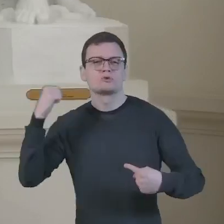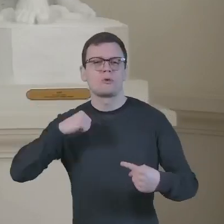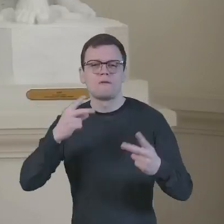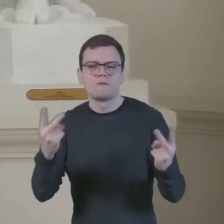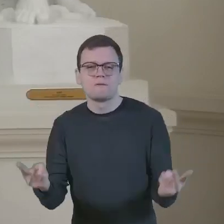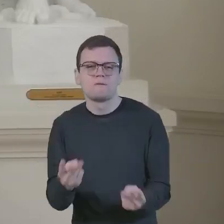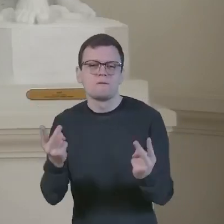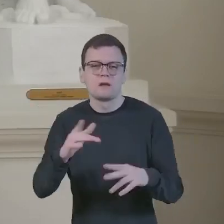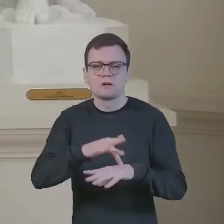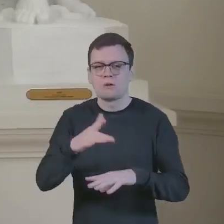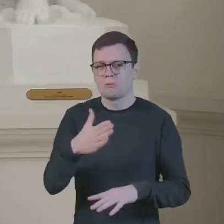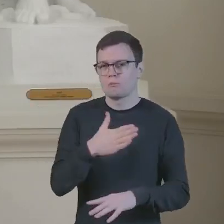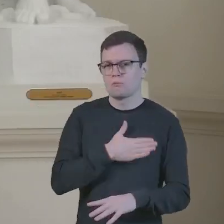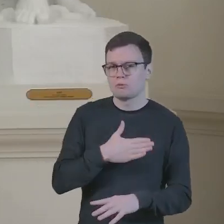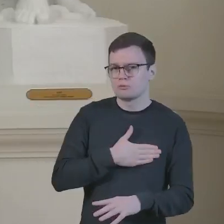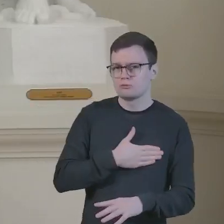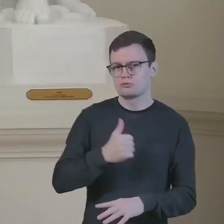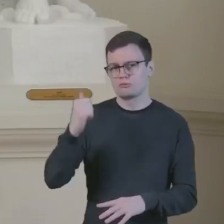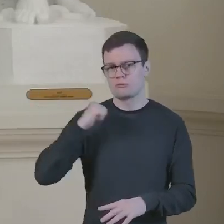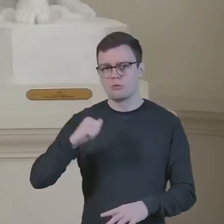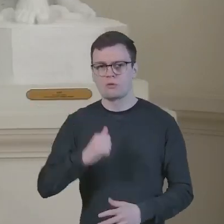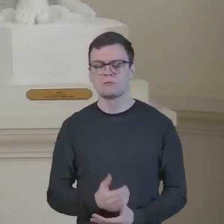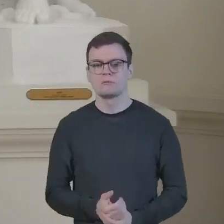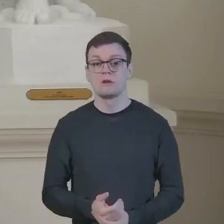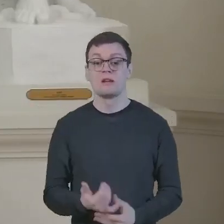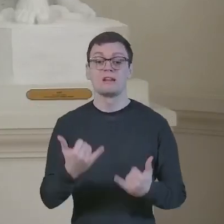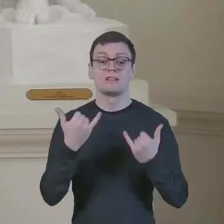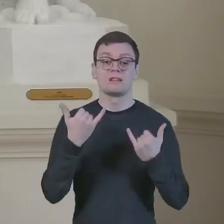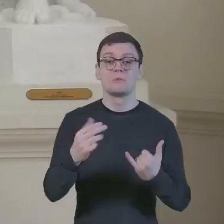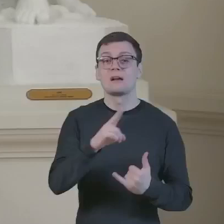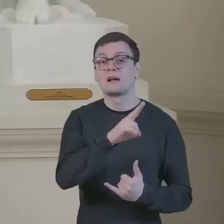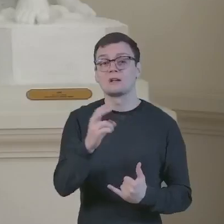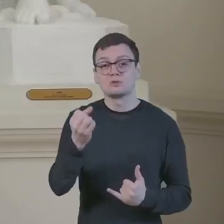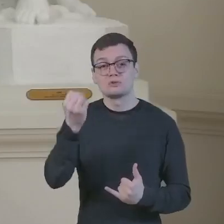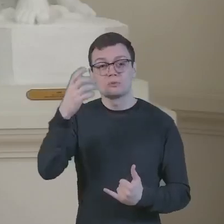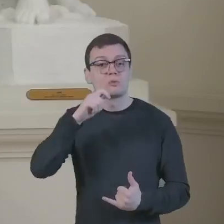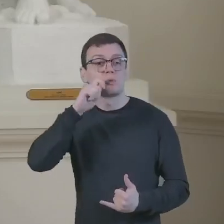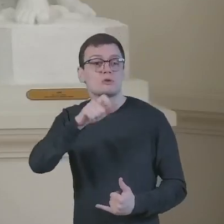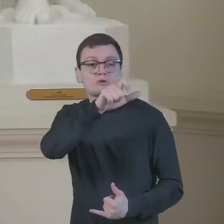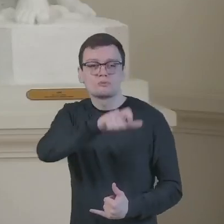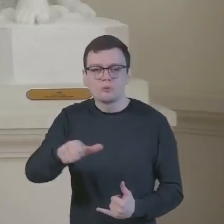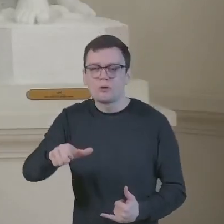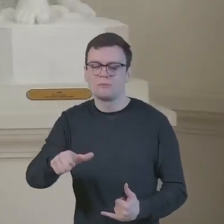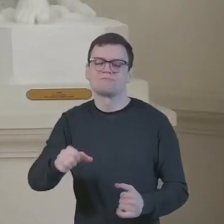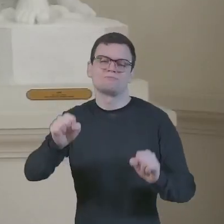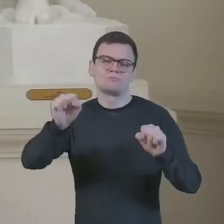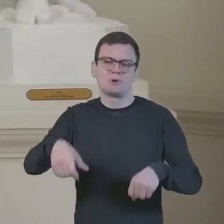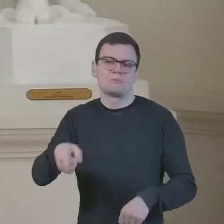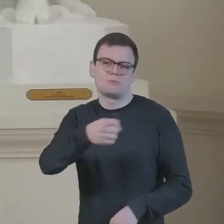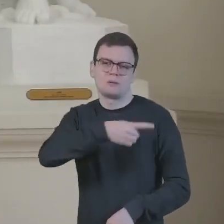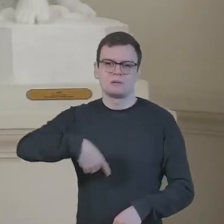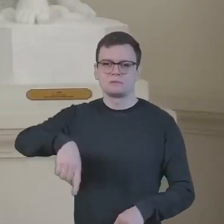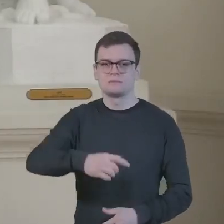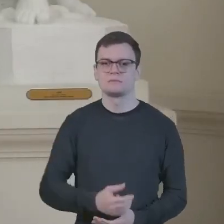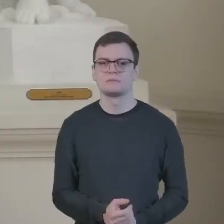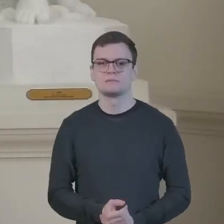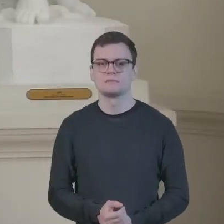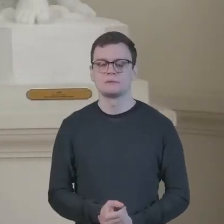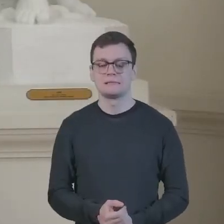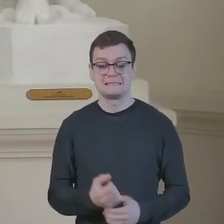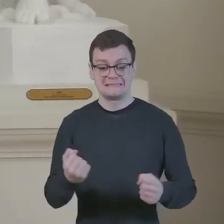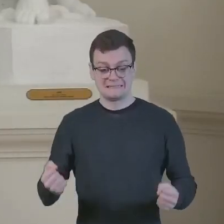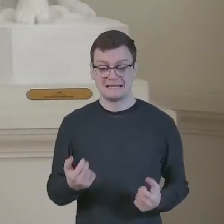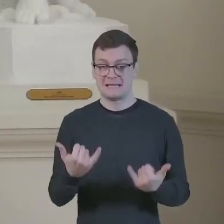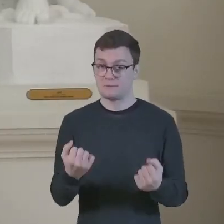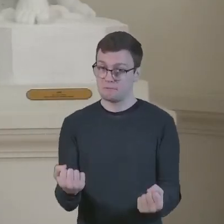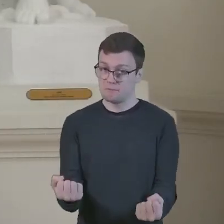better understands the people of Ukraine at this difficult time. It's for this reason that we have done everything we can to support them,